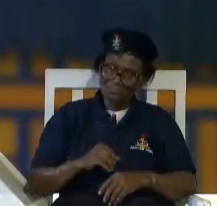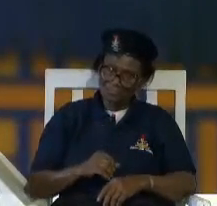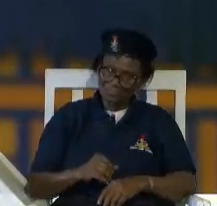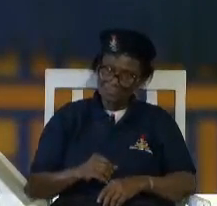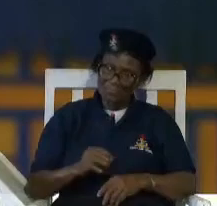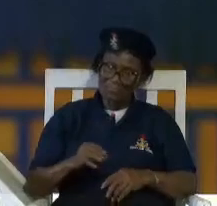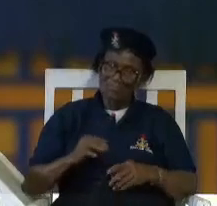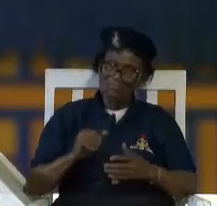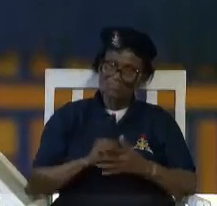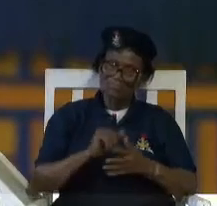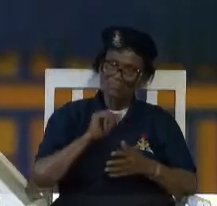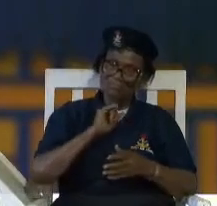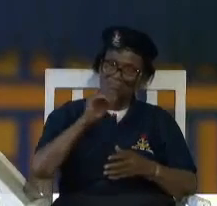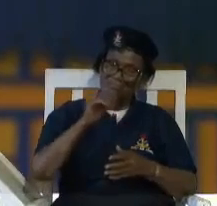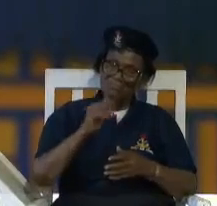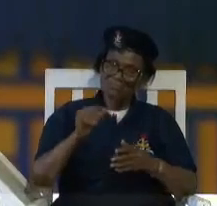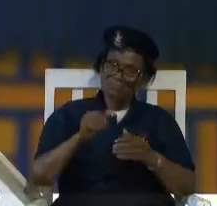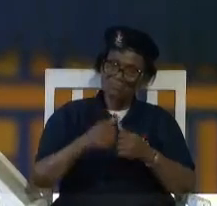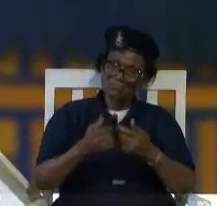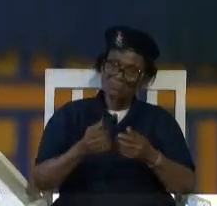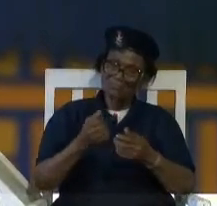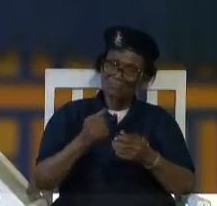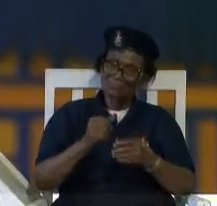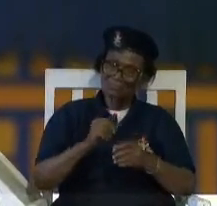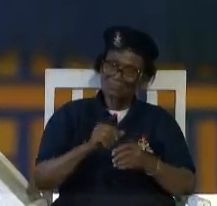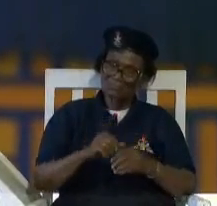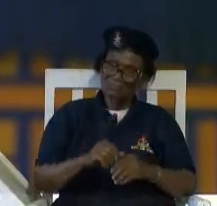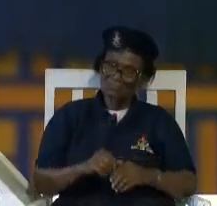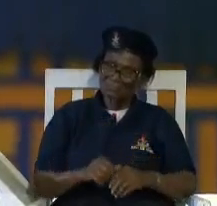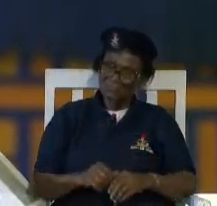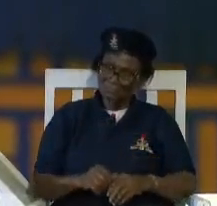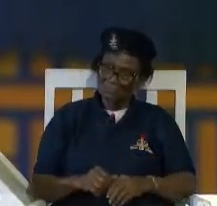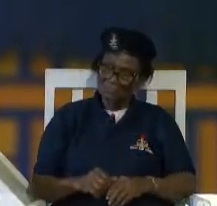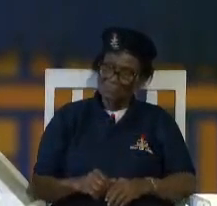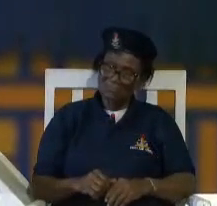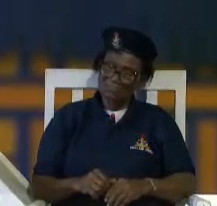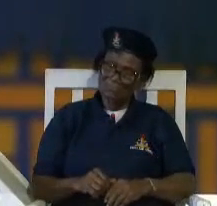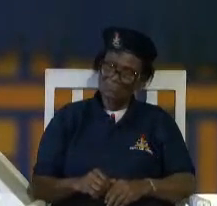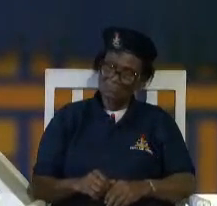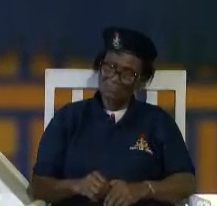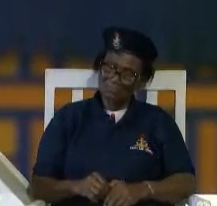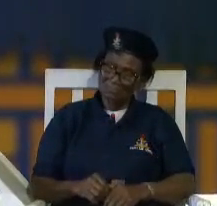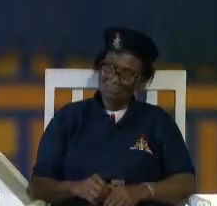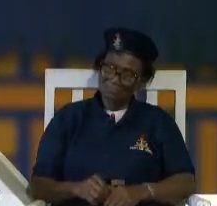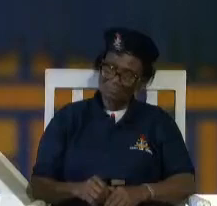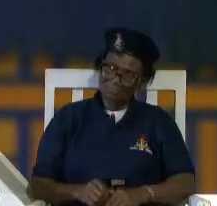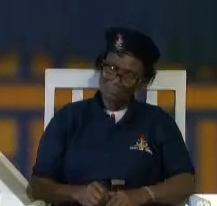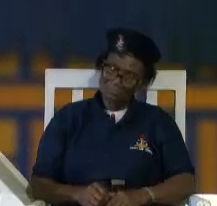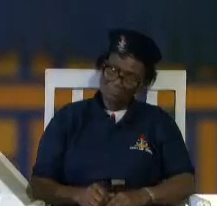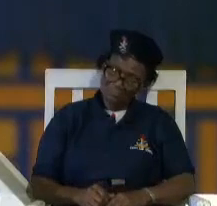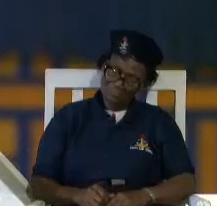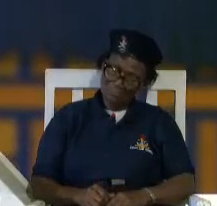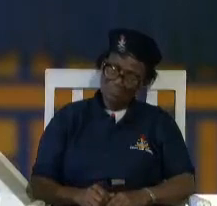As soon as I got there, he got the oranges peeled.